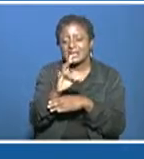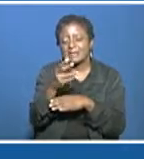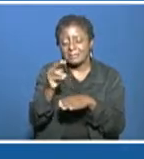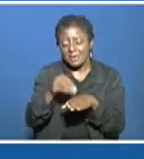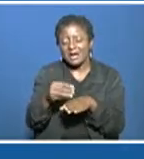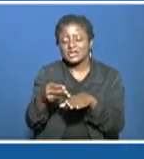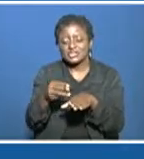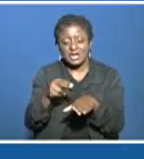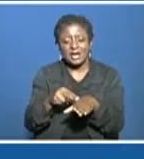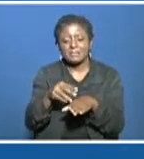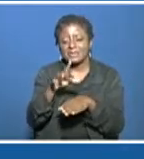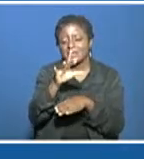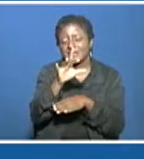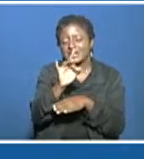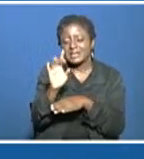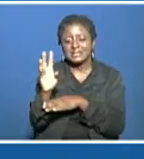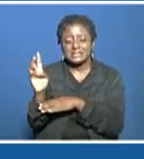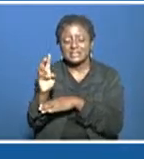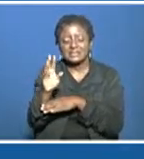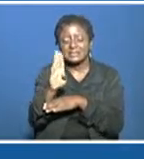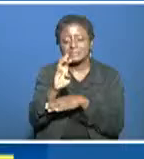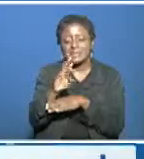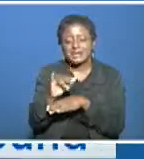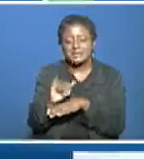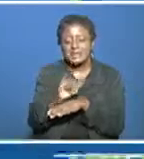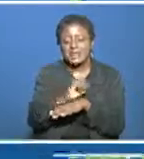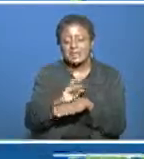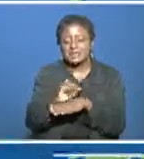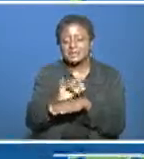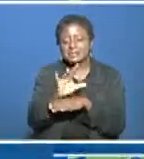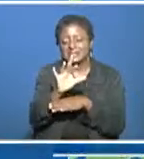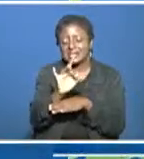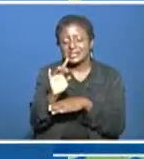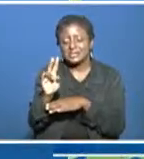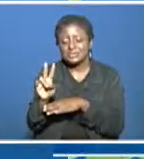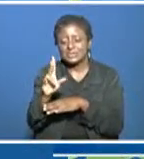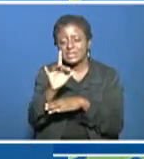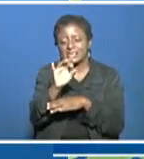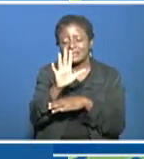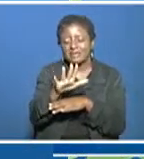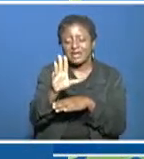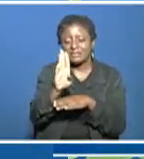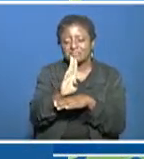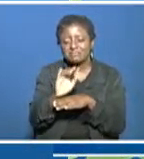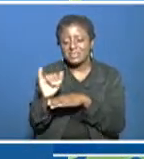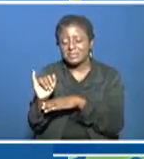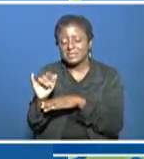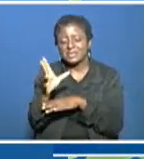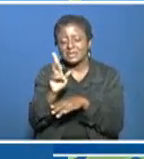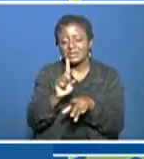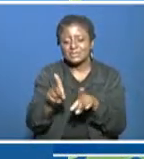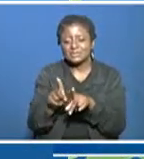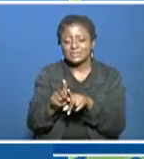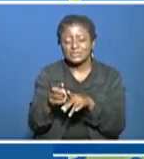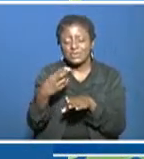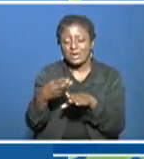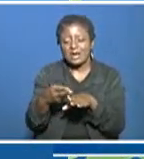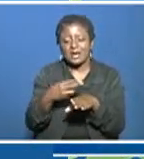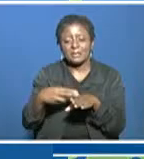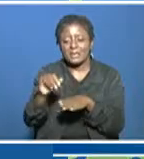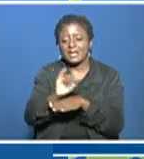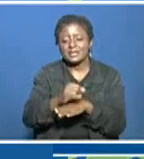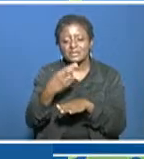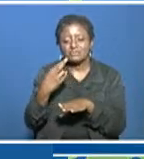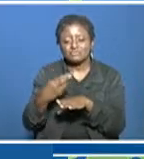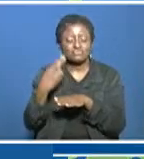degrees. The Berry Islands, 82, 85 in Allenstown, Bimini, 85 also in Harbor Island. Rockstown, Eleuthera,